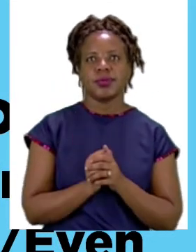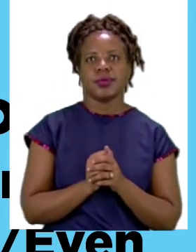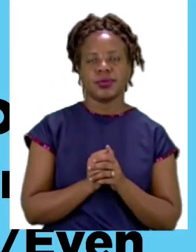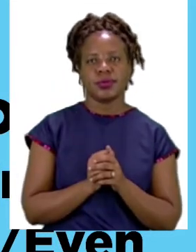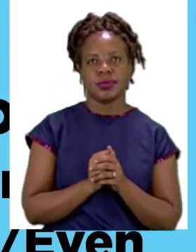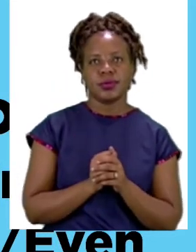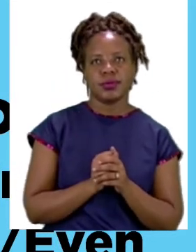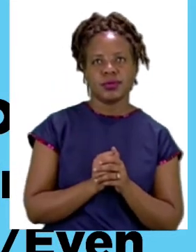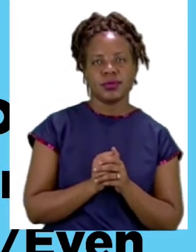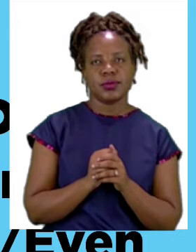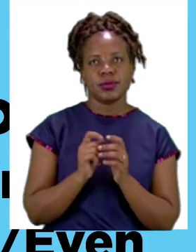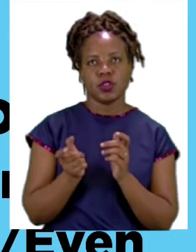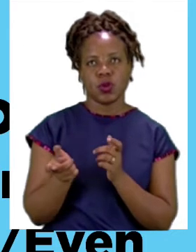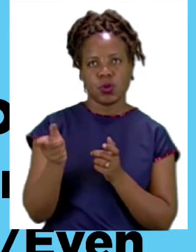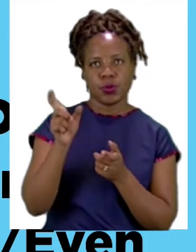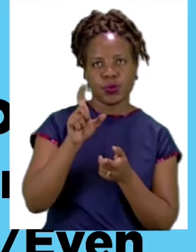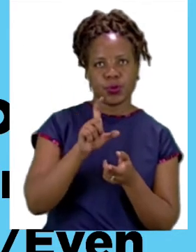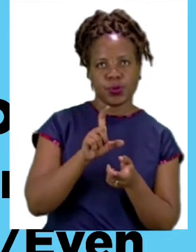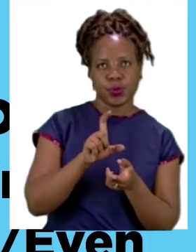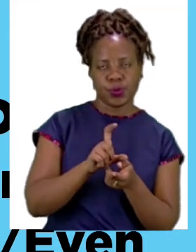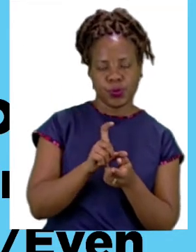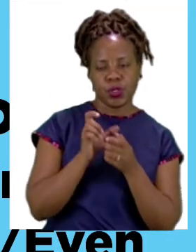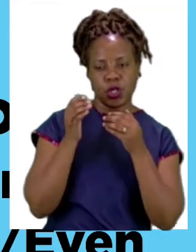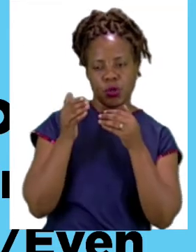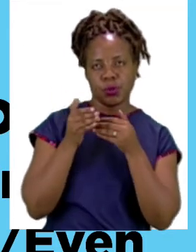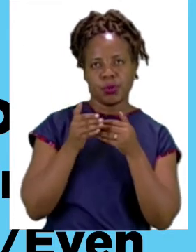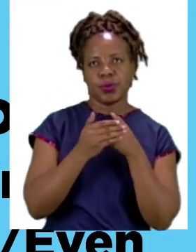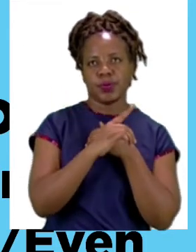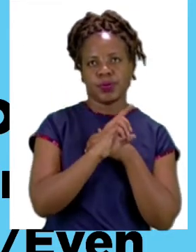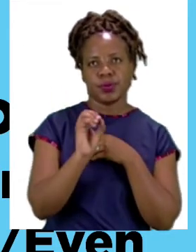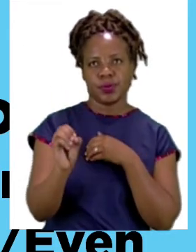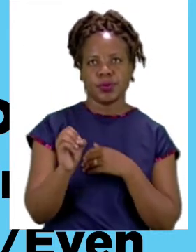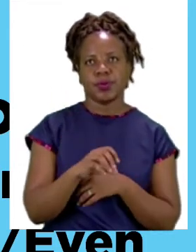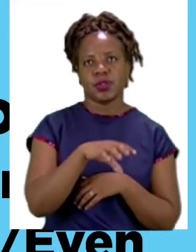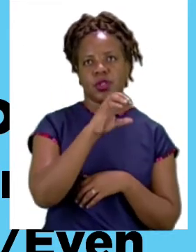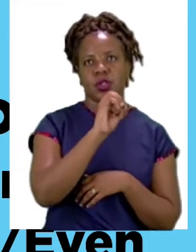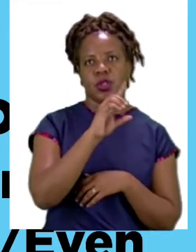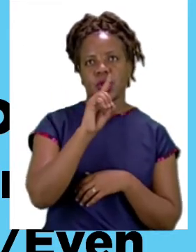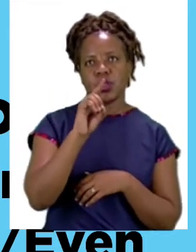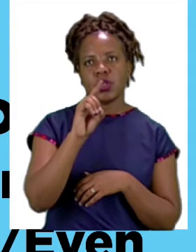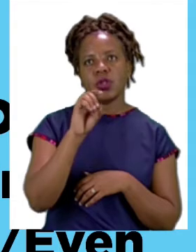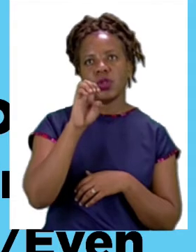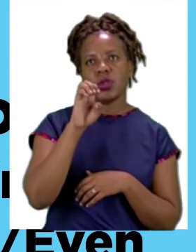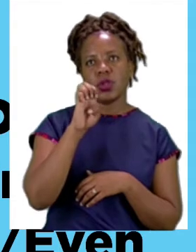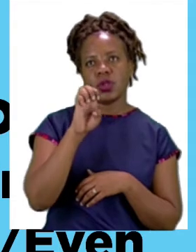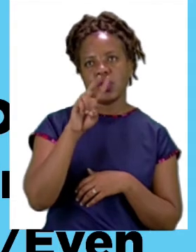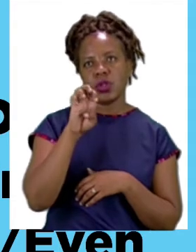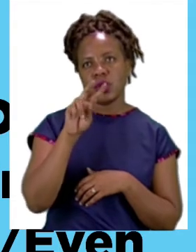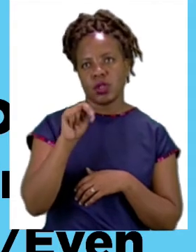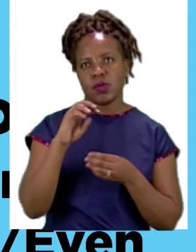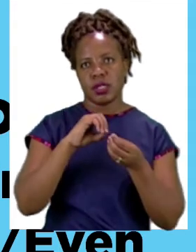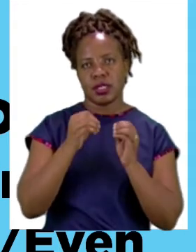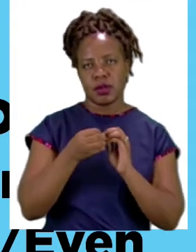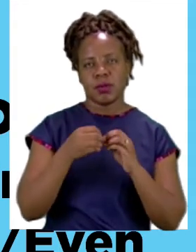be talking about rounding off to the nearest 10, odd and even numbers, and